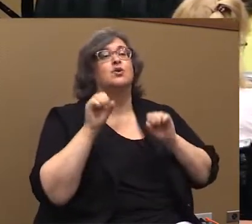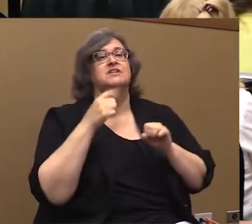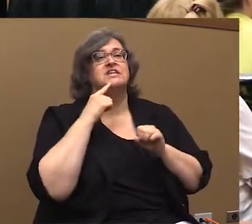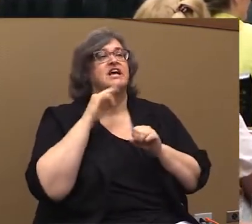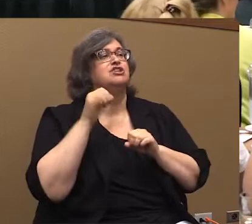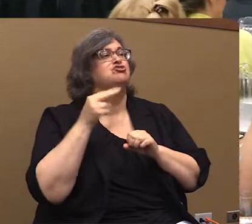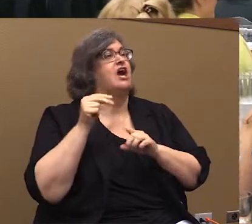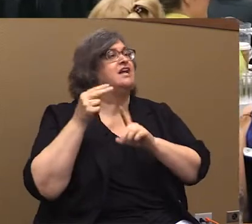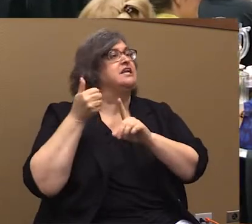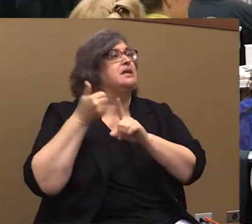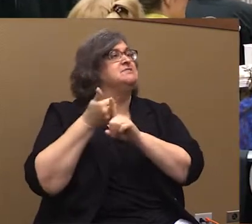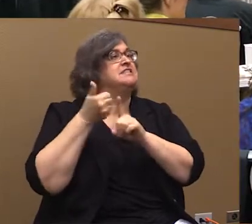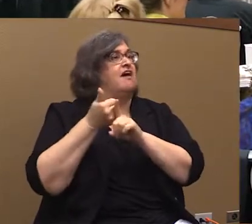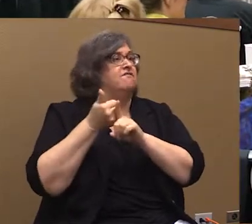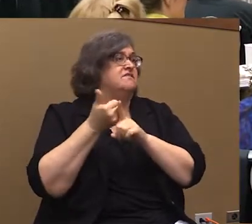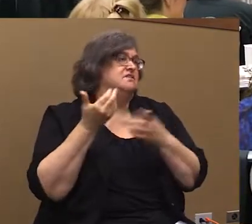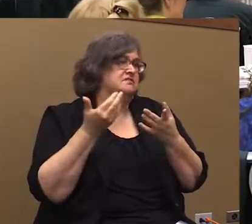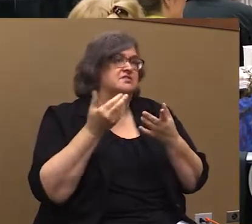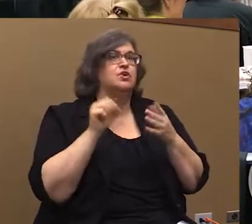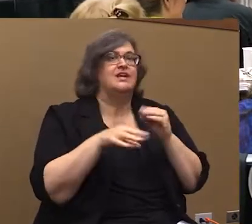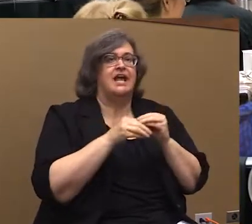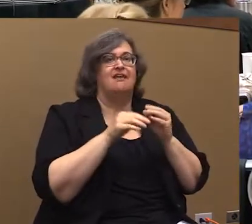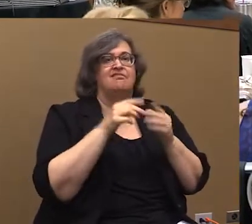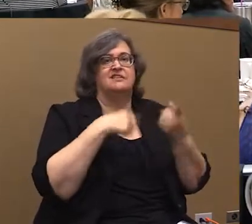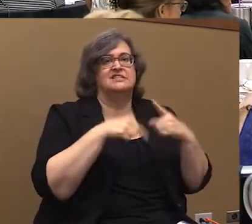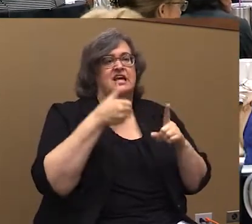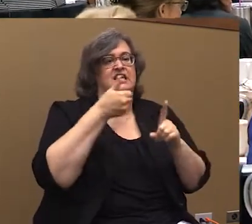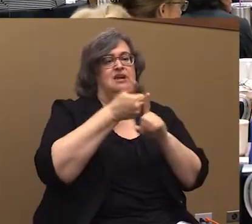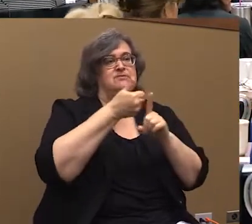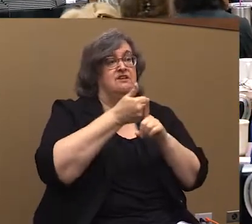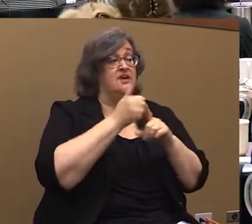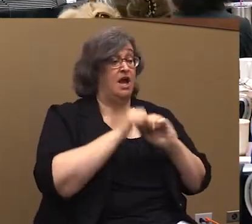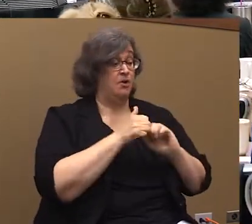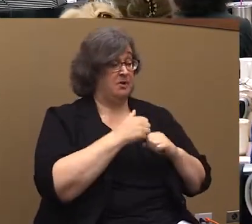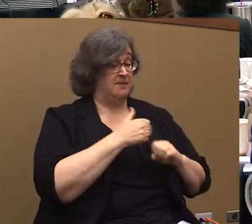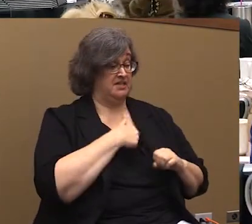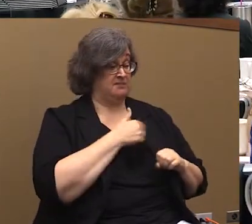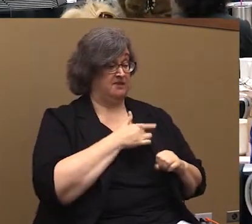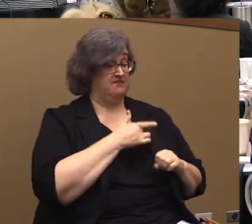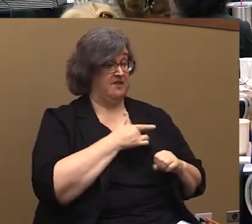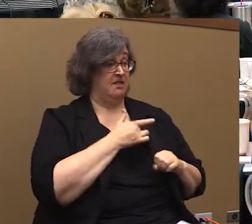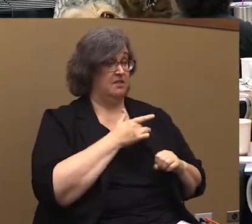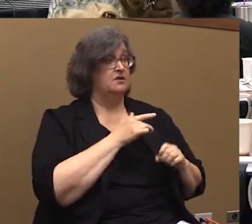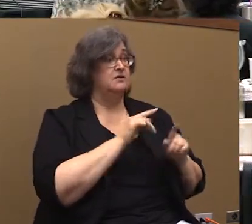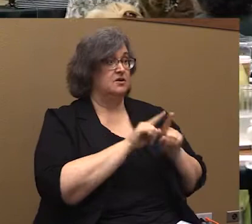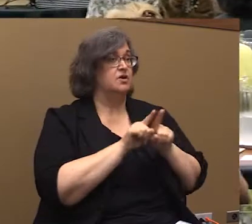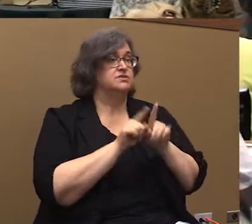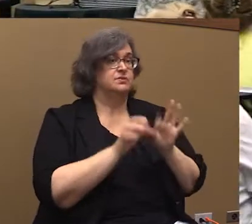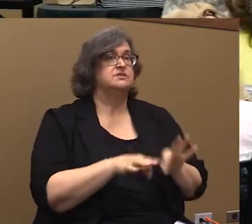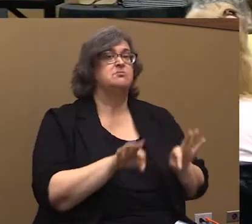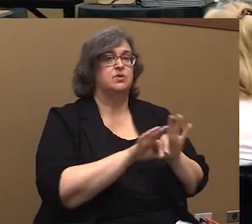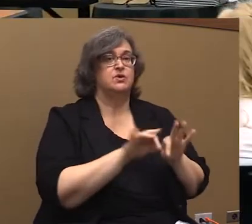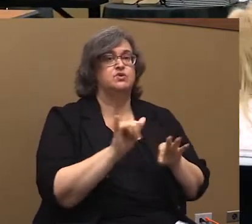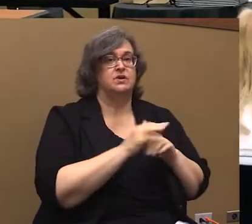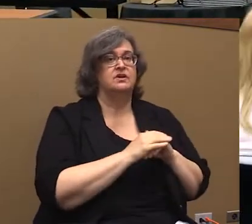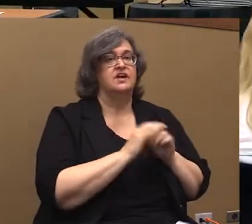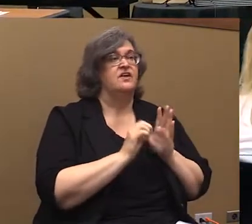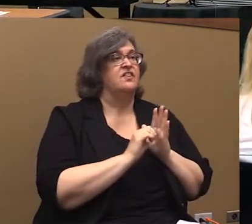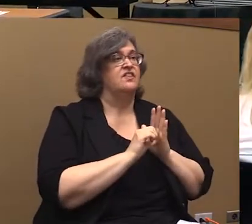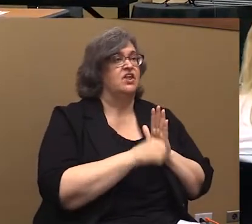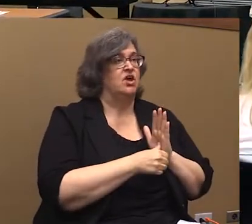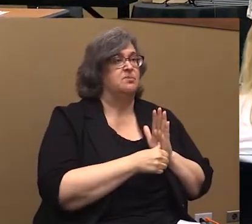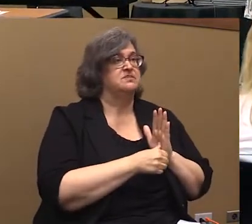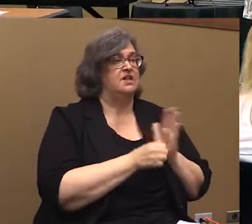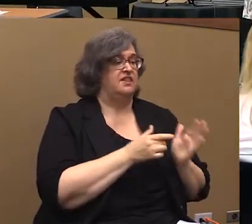John is confused, like, you could add that himself. That's how he feels, and how